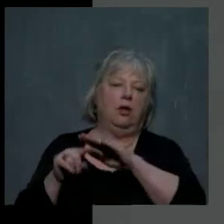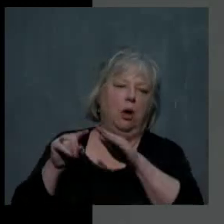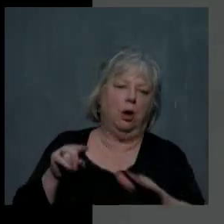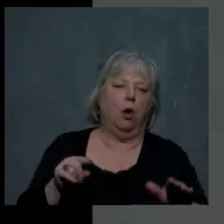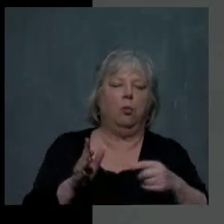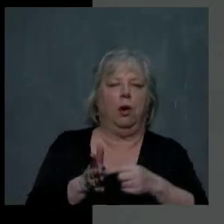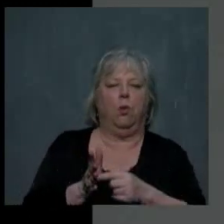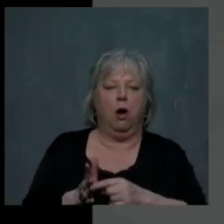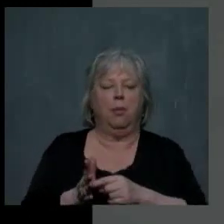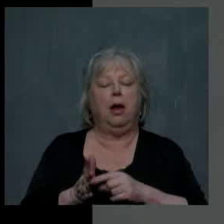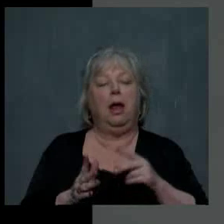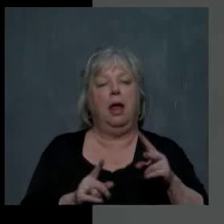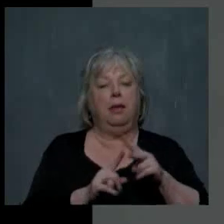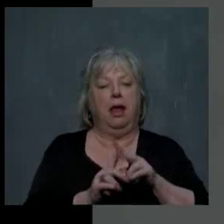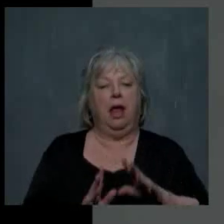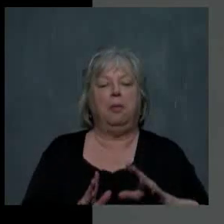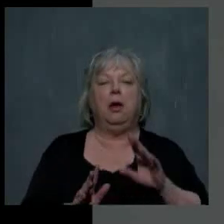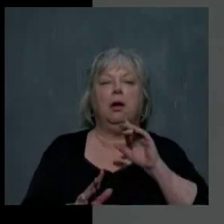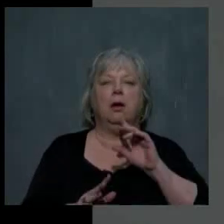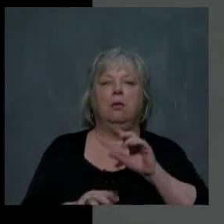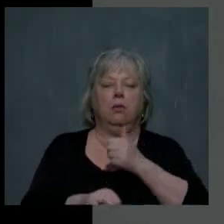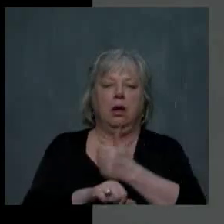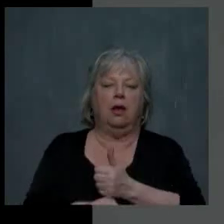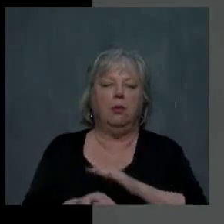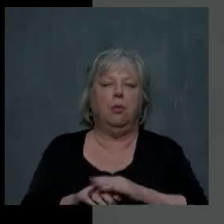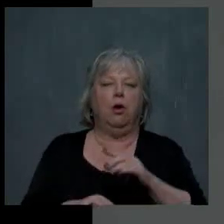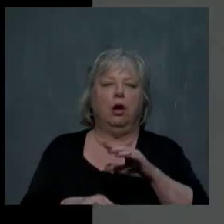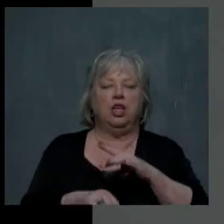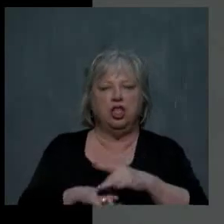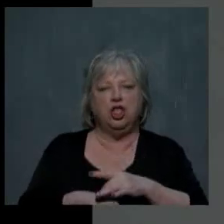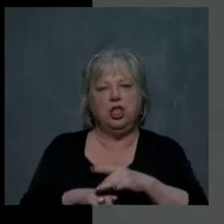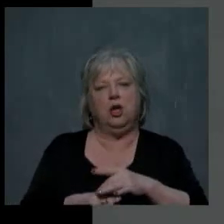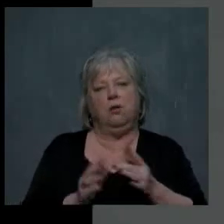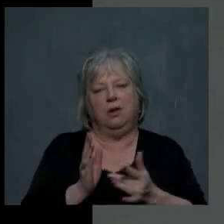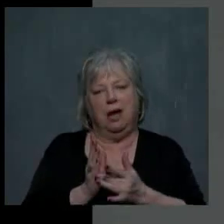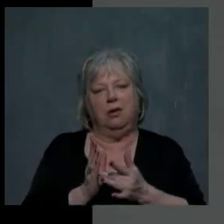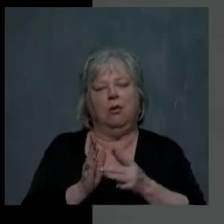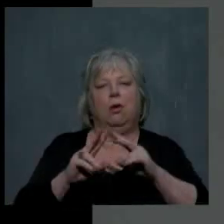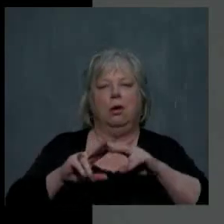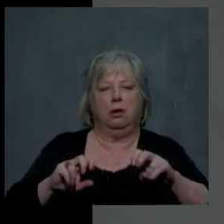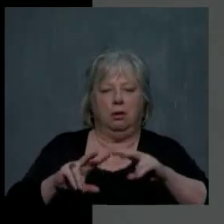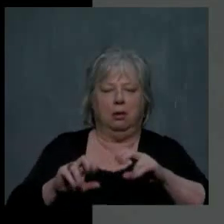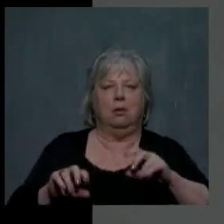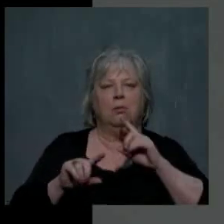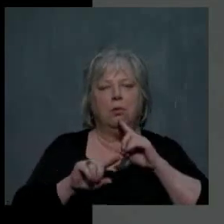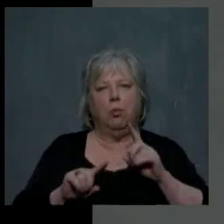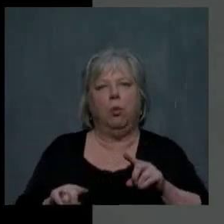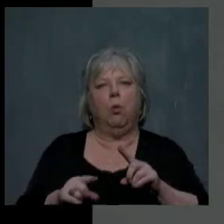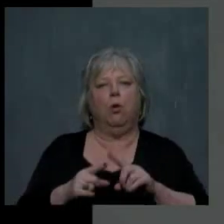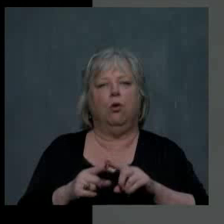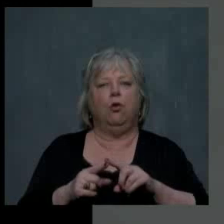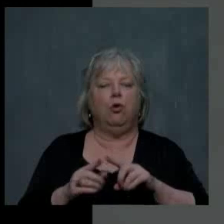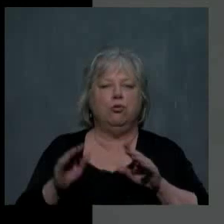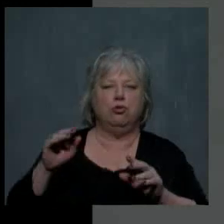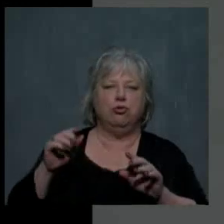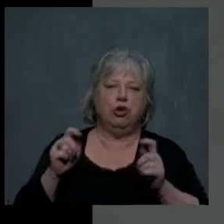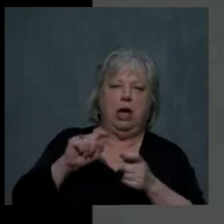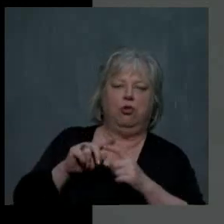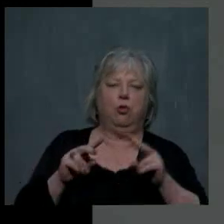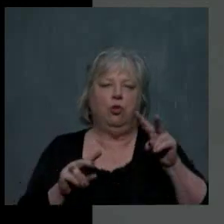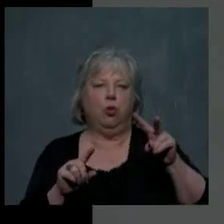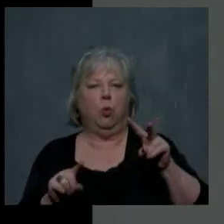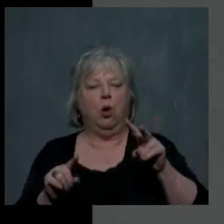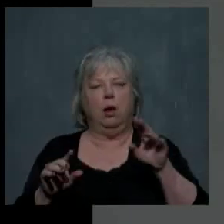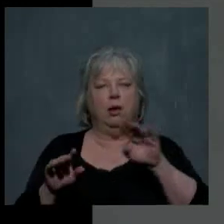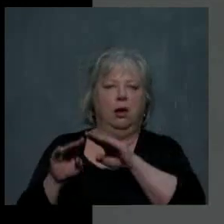applicant proposes, based upon a geotechnical analysis and report, to fill to a 2-to-1 slope.